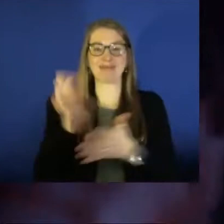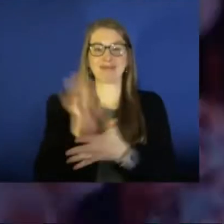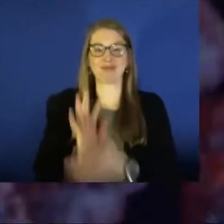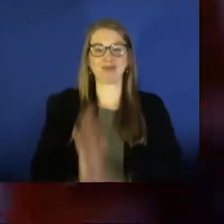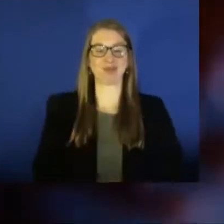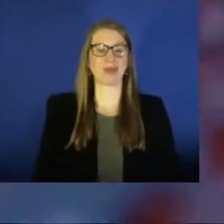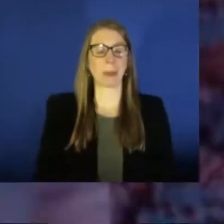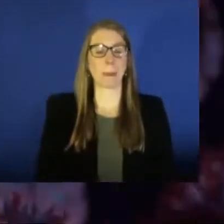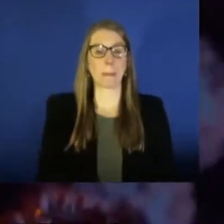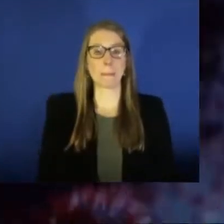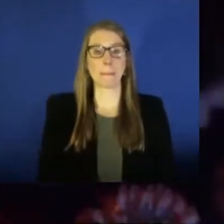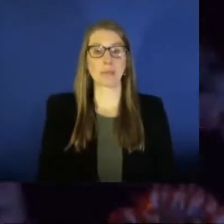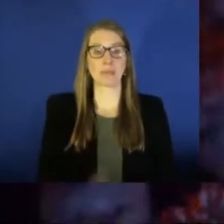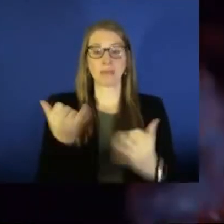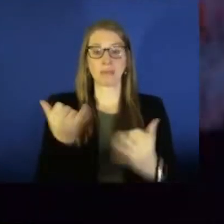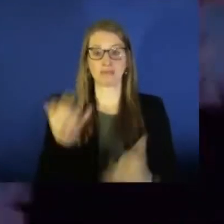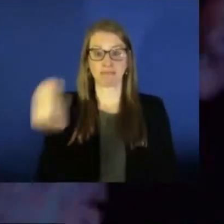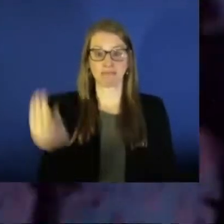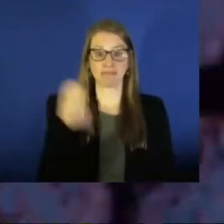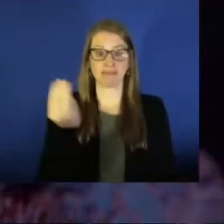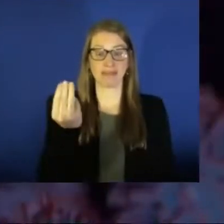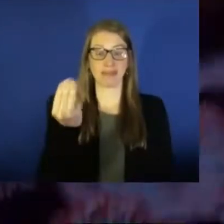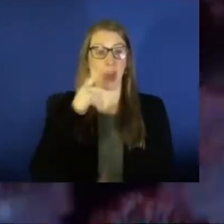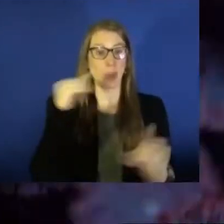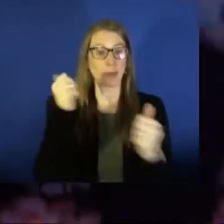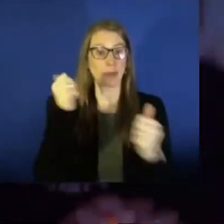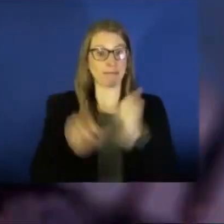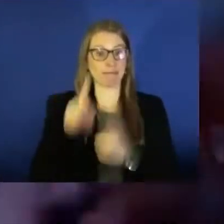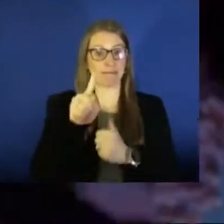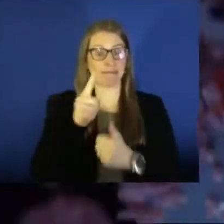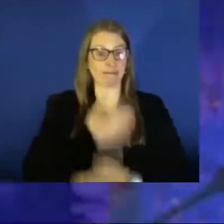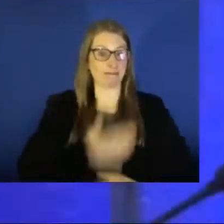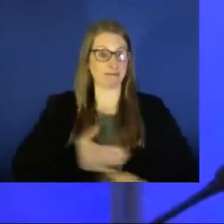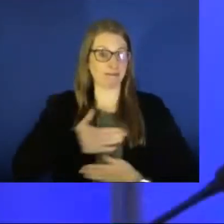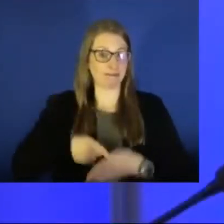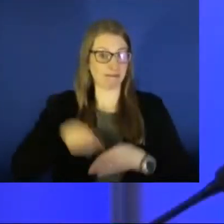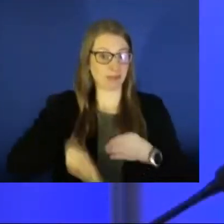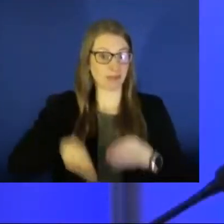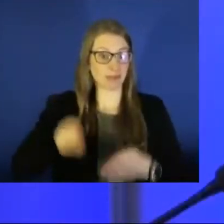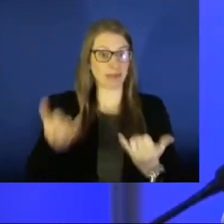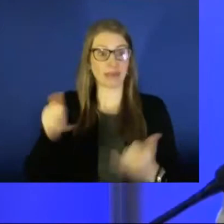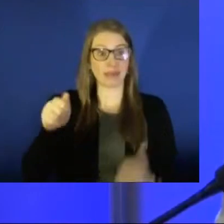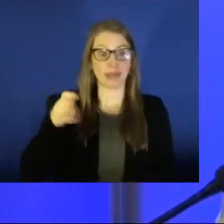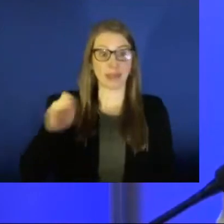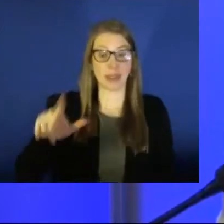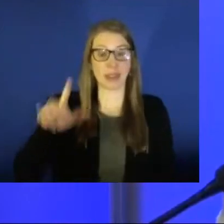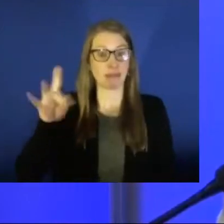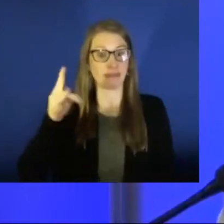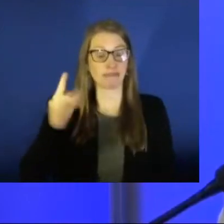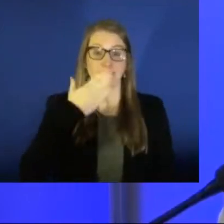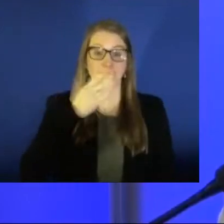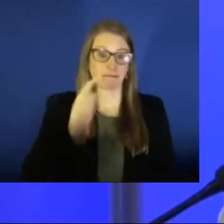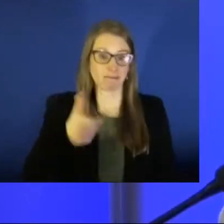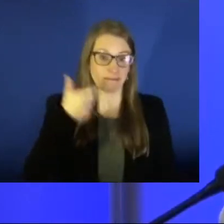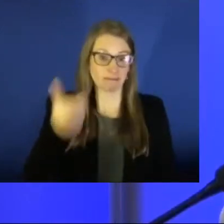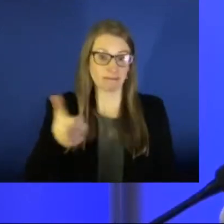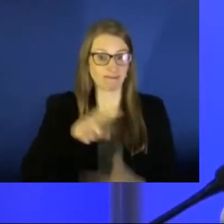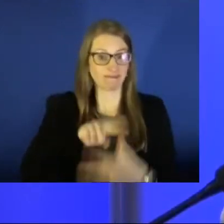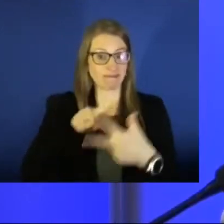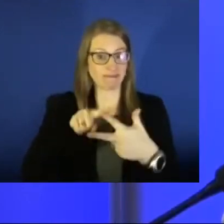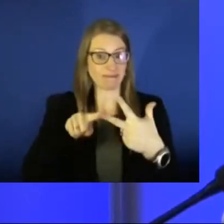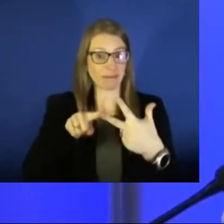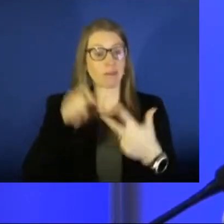It is Monday. Hope everyone had a great weekend. It's April 18th. Thank you so much for joining us here on Facebook, on YouTube, and on Twitter. Just a quick